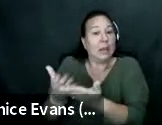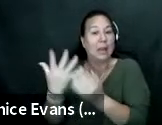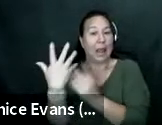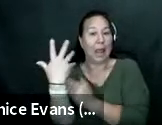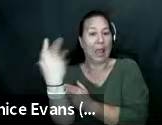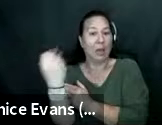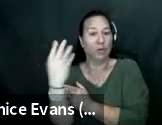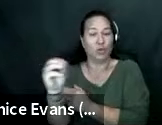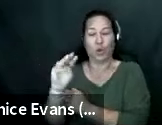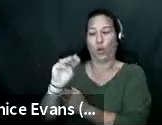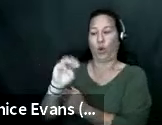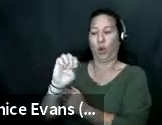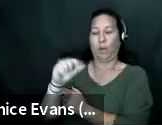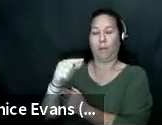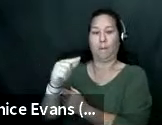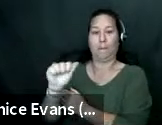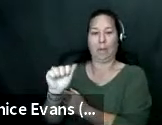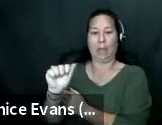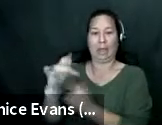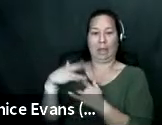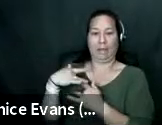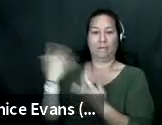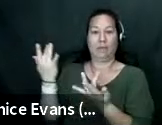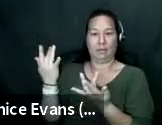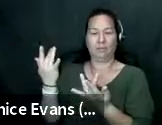that really means in a second.